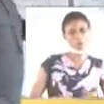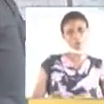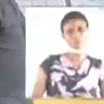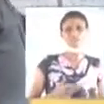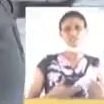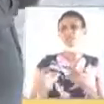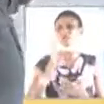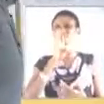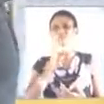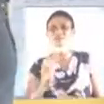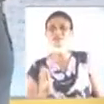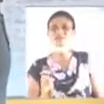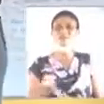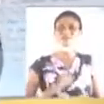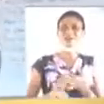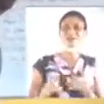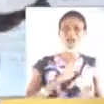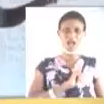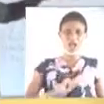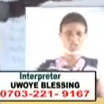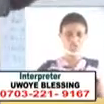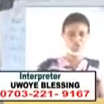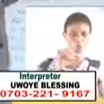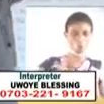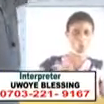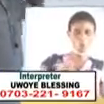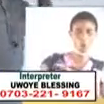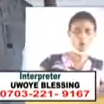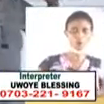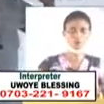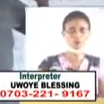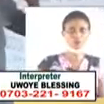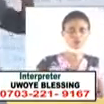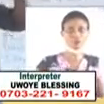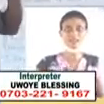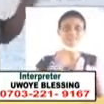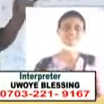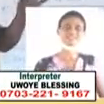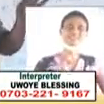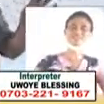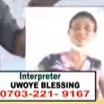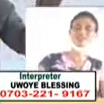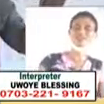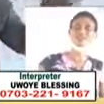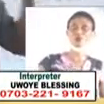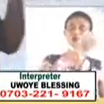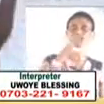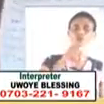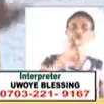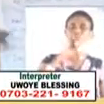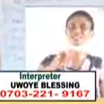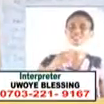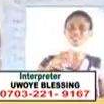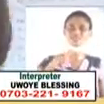They either say, what are the attitudes or what are the behaviors? And anytime a question